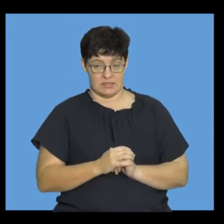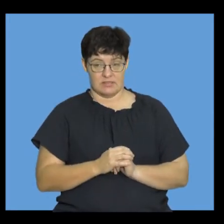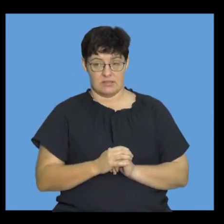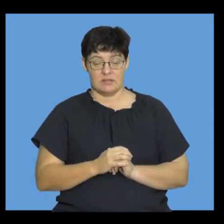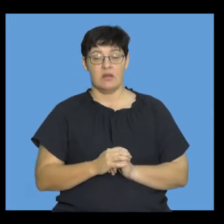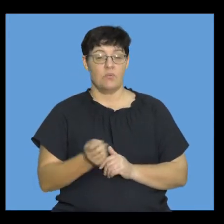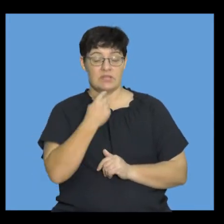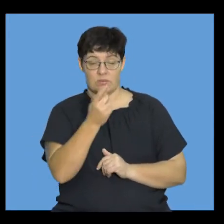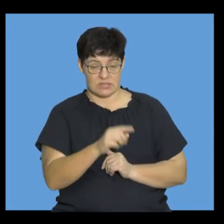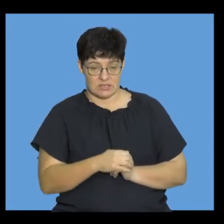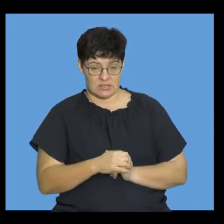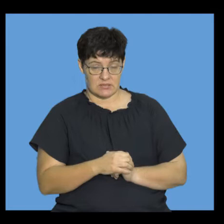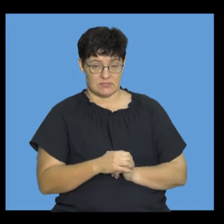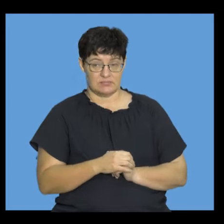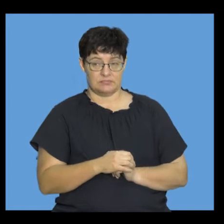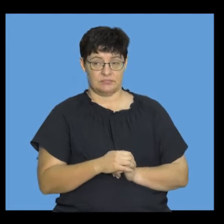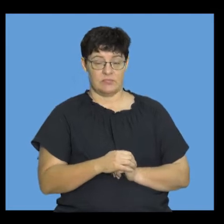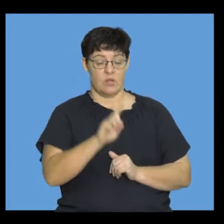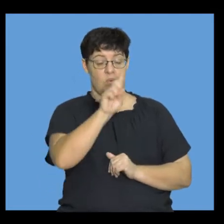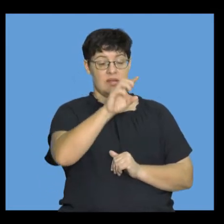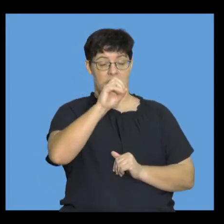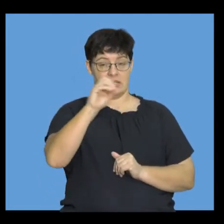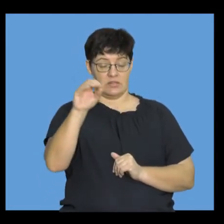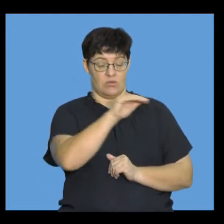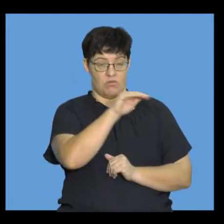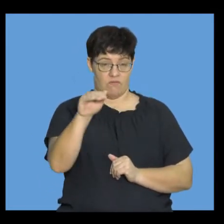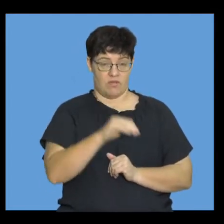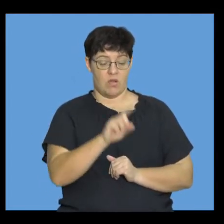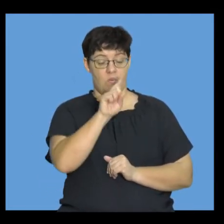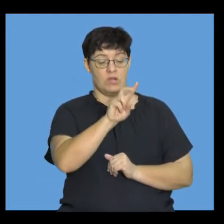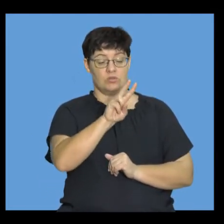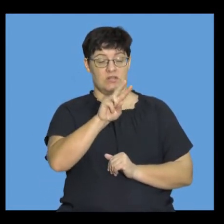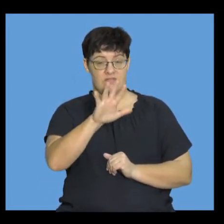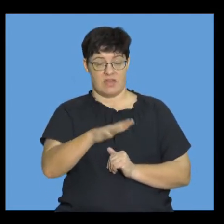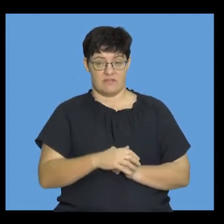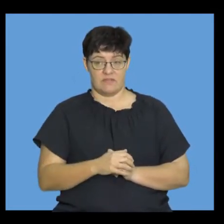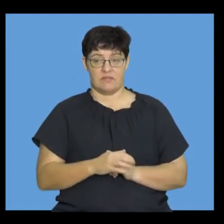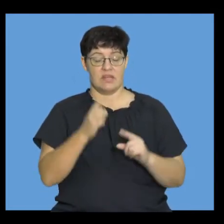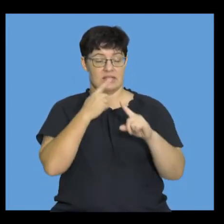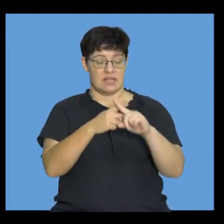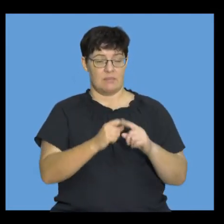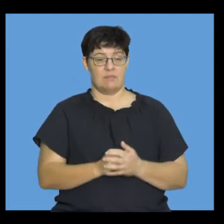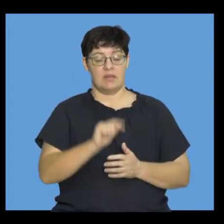say? Let's recap. 100 over 125 times